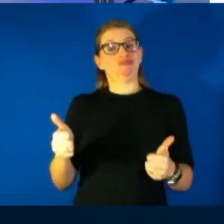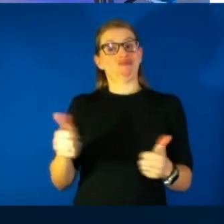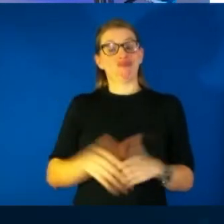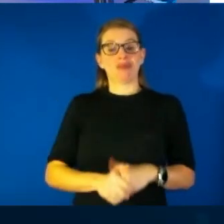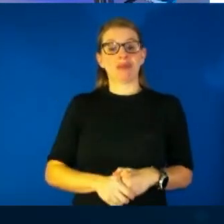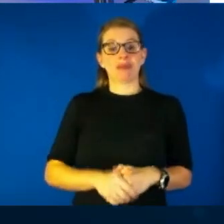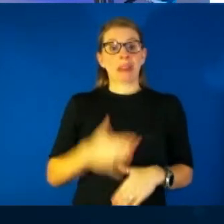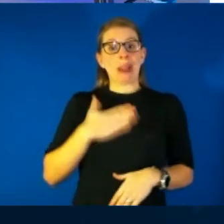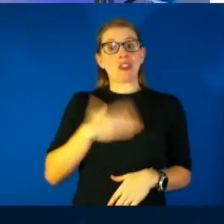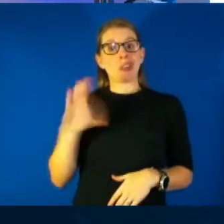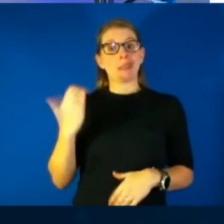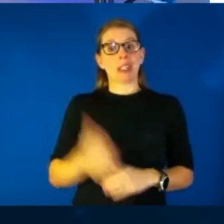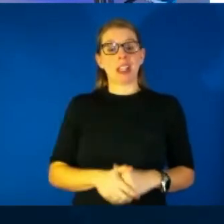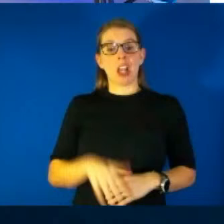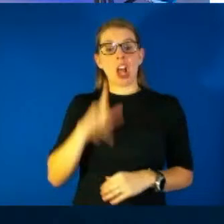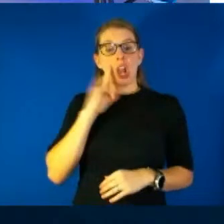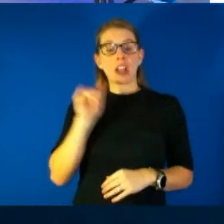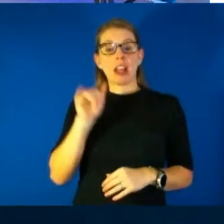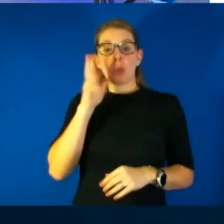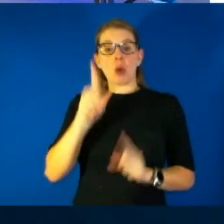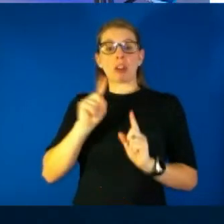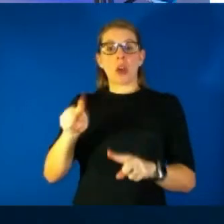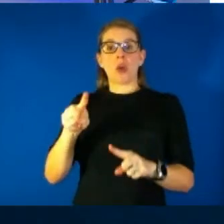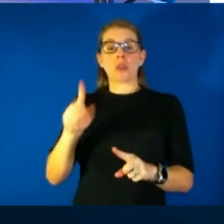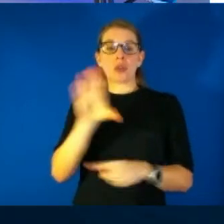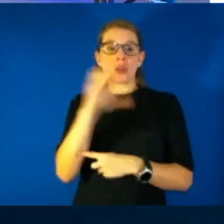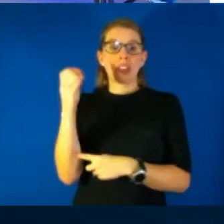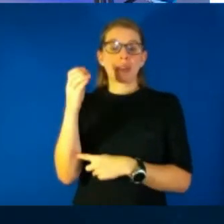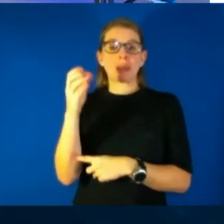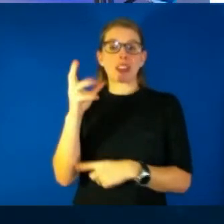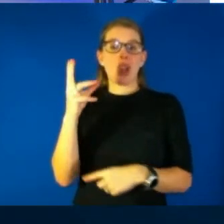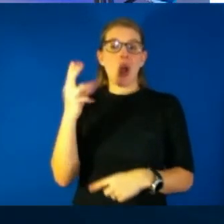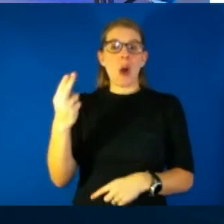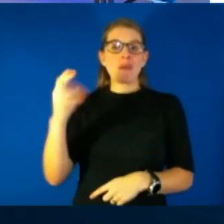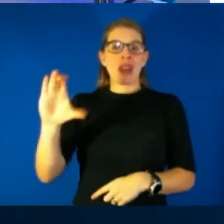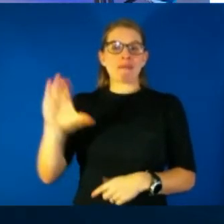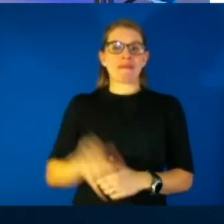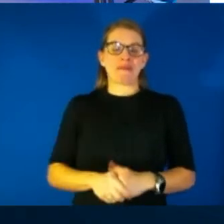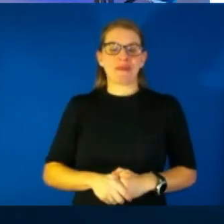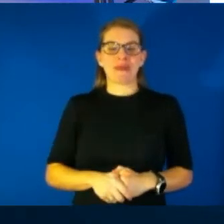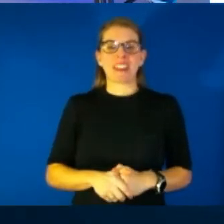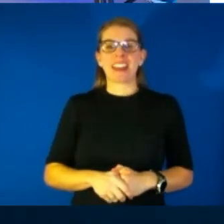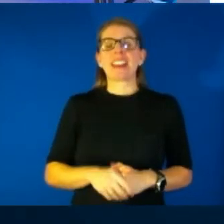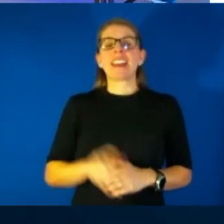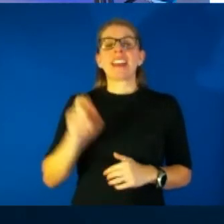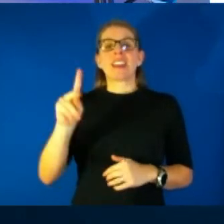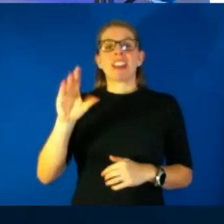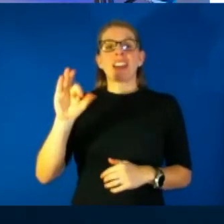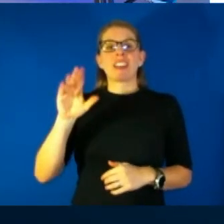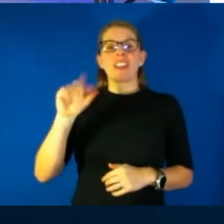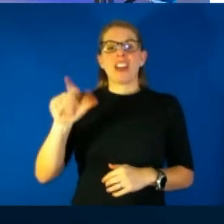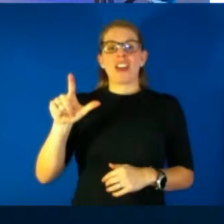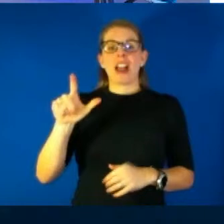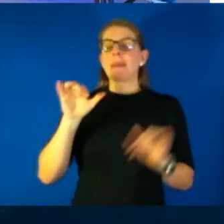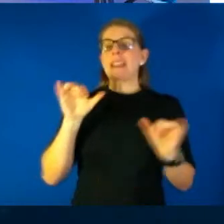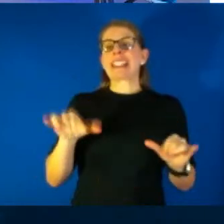like you're going to Christmas homecoming. I love it. You look great. Yeah. Okay, but so I'm not Carl going wants out. to I'm know. staying in my house. Go ahead.